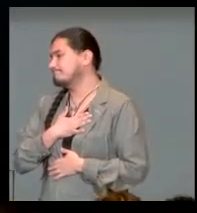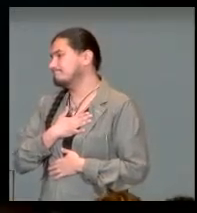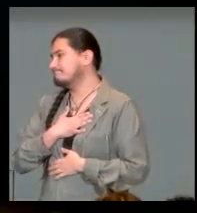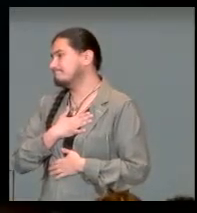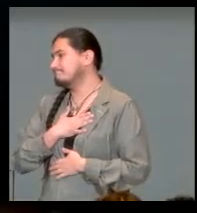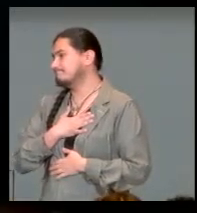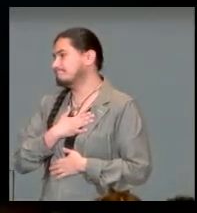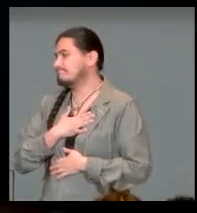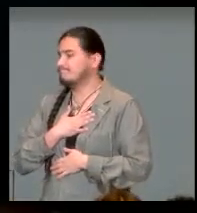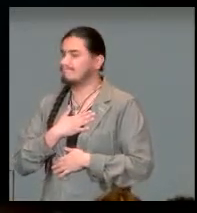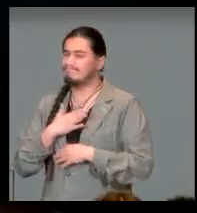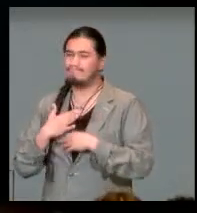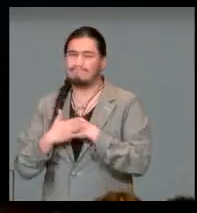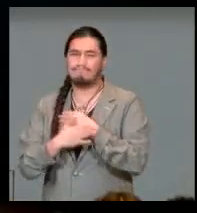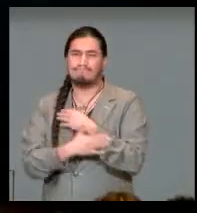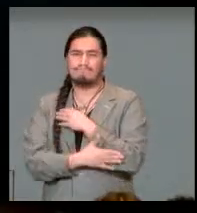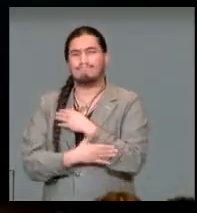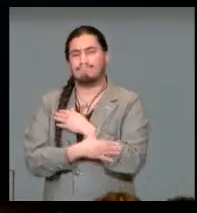This nation fears me.